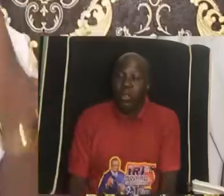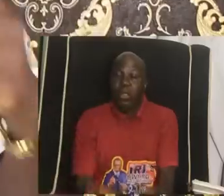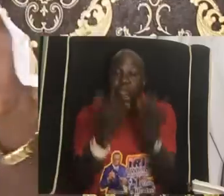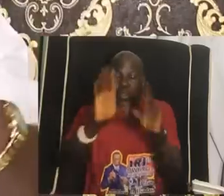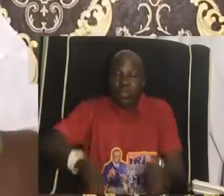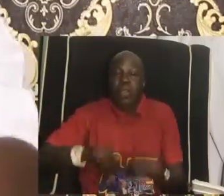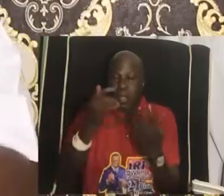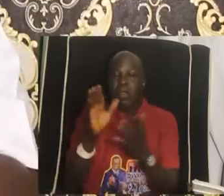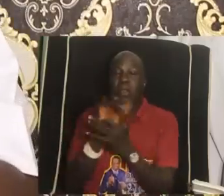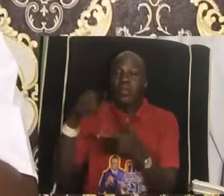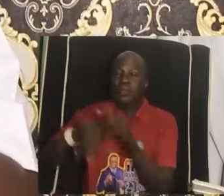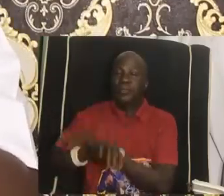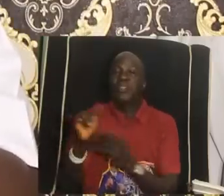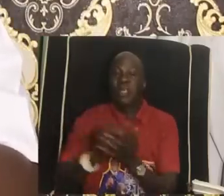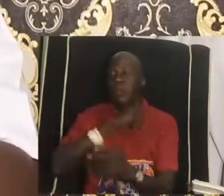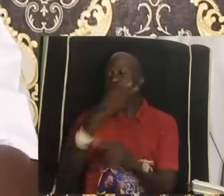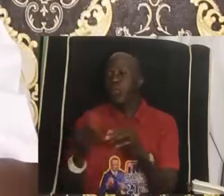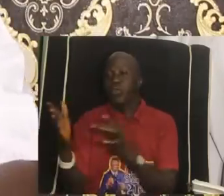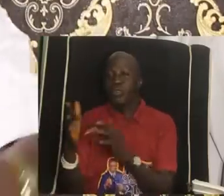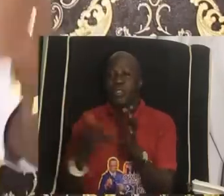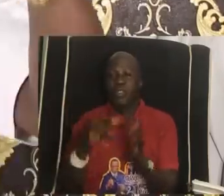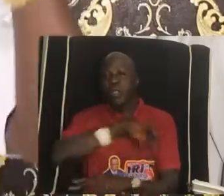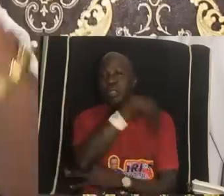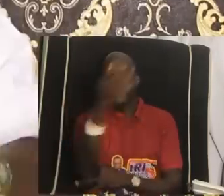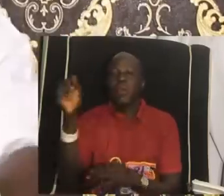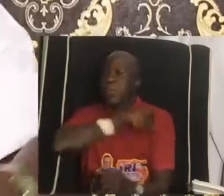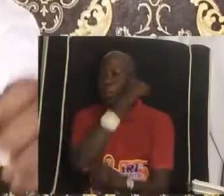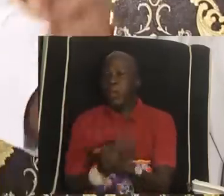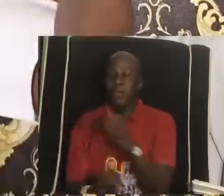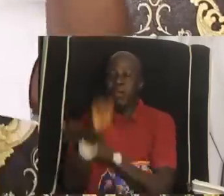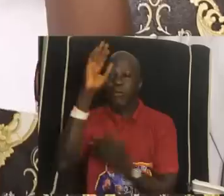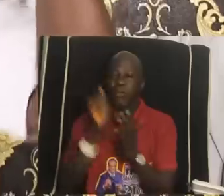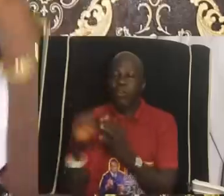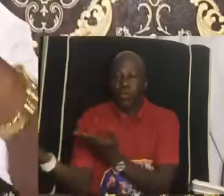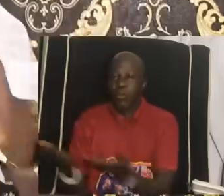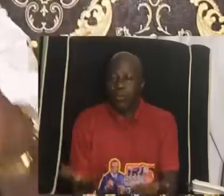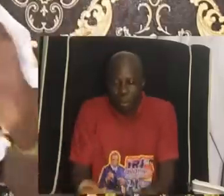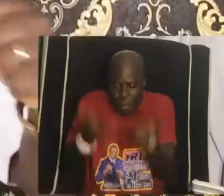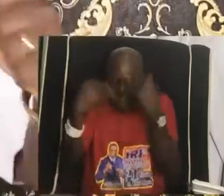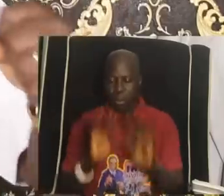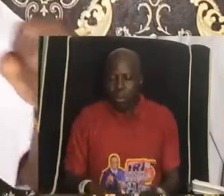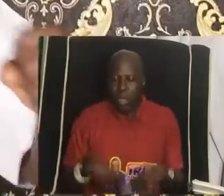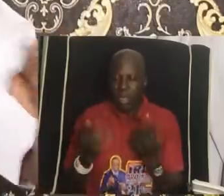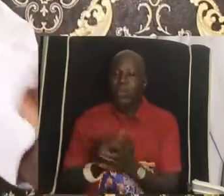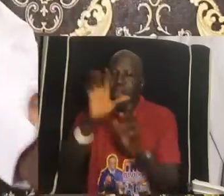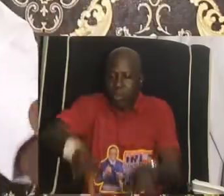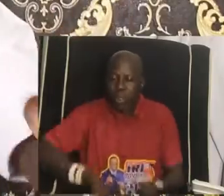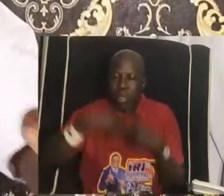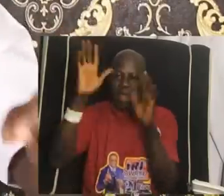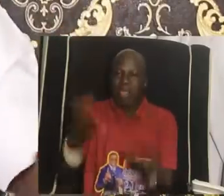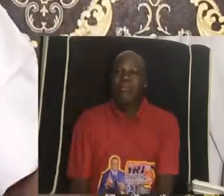you up. In the name of Jesus. The power of God. Ma will elevate you.